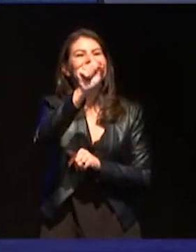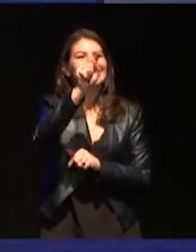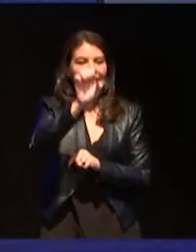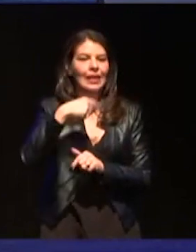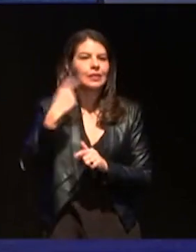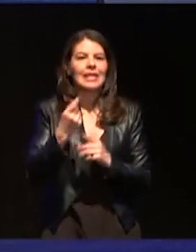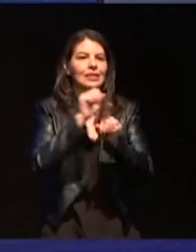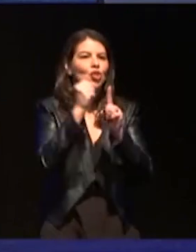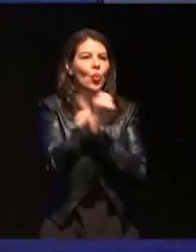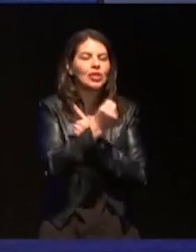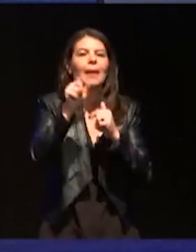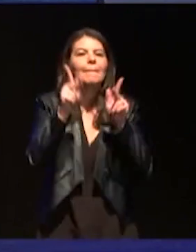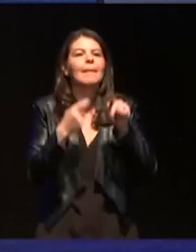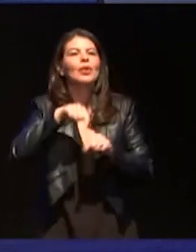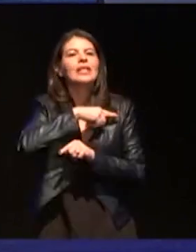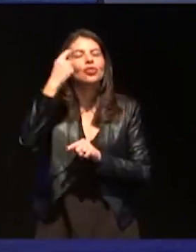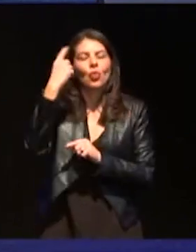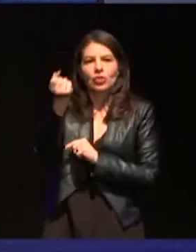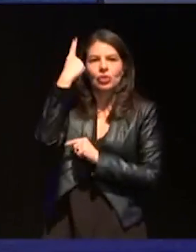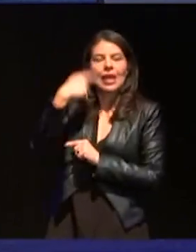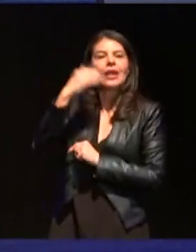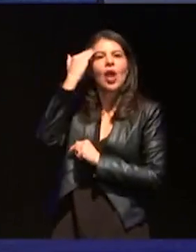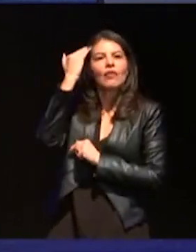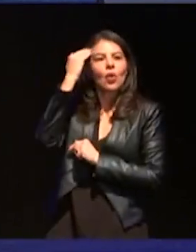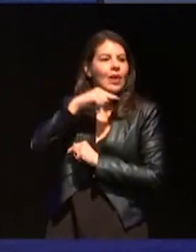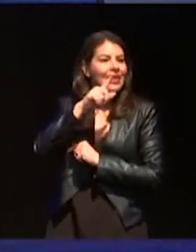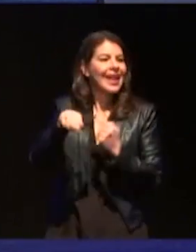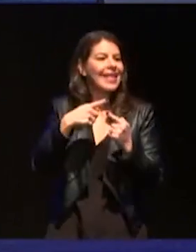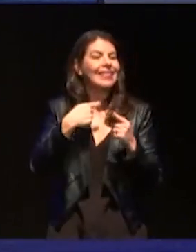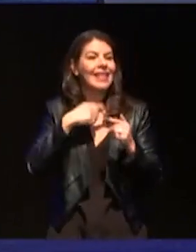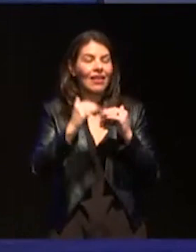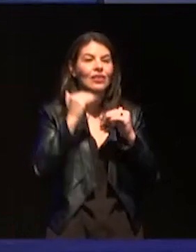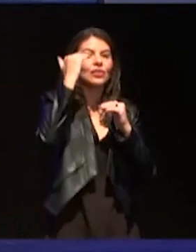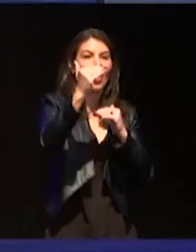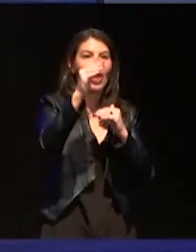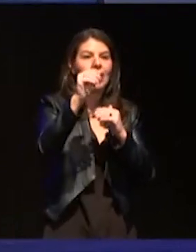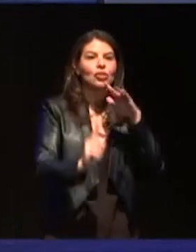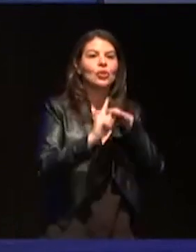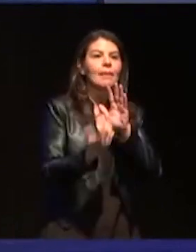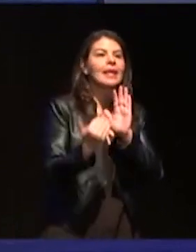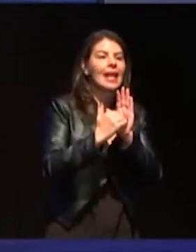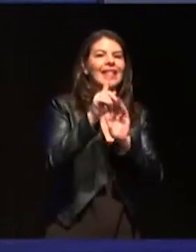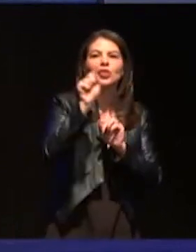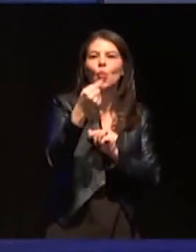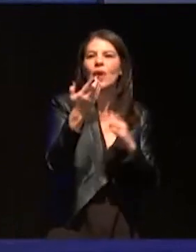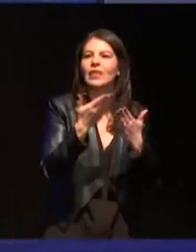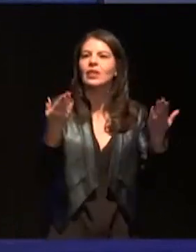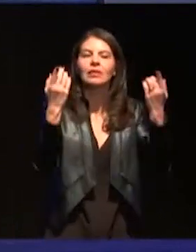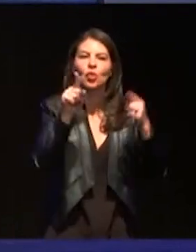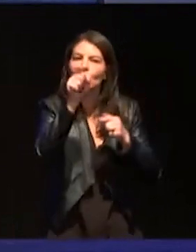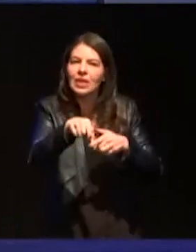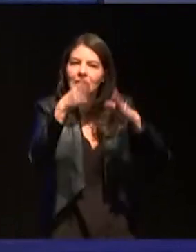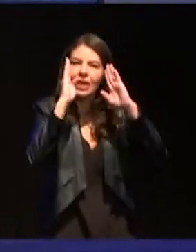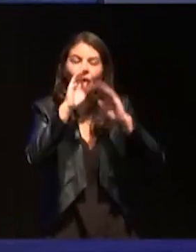to be a state of awareness that's sustained. And then the next stage emerges. That's one thing you need to hear. The